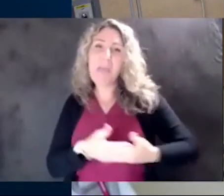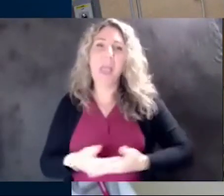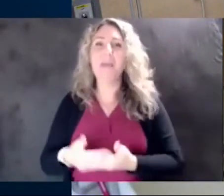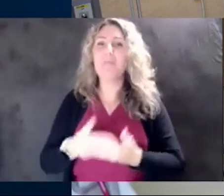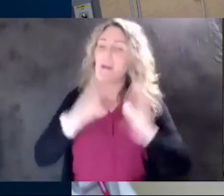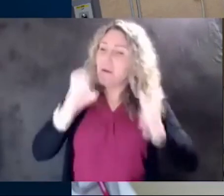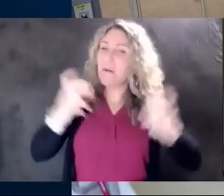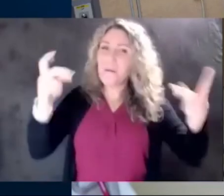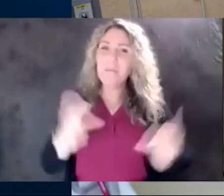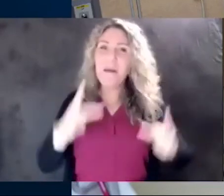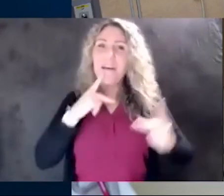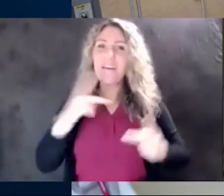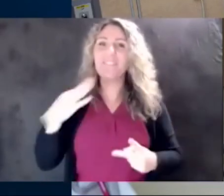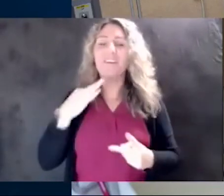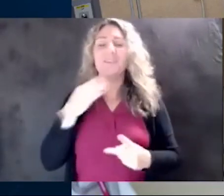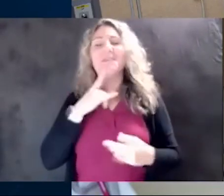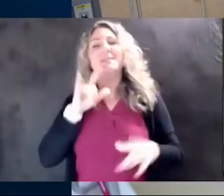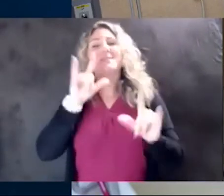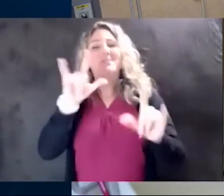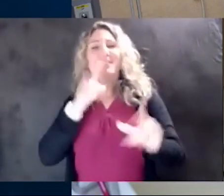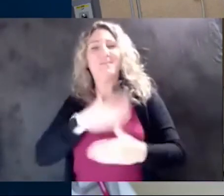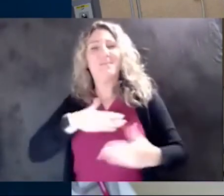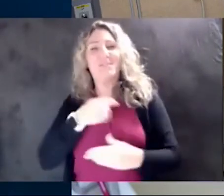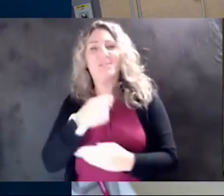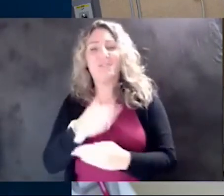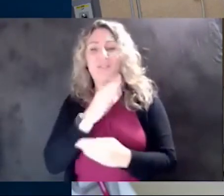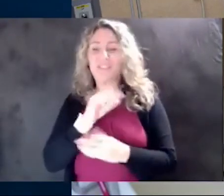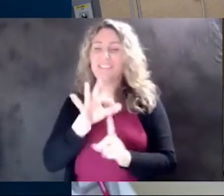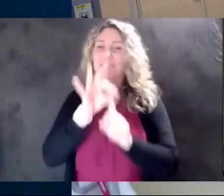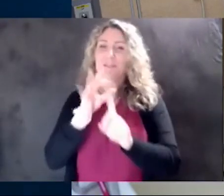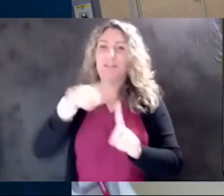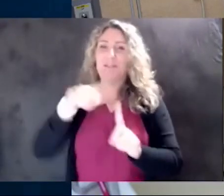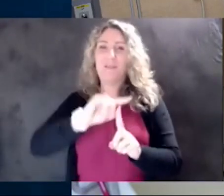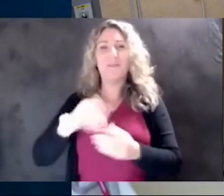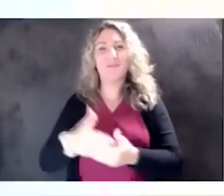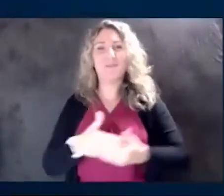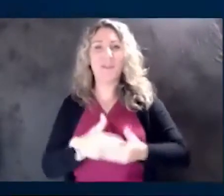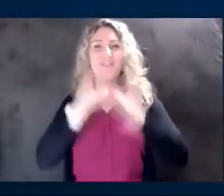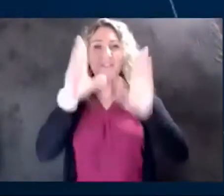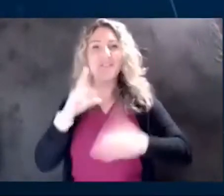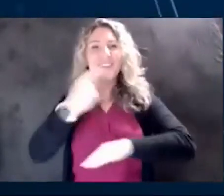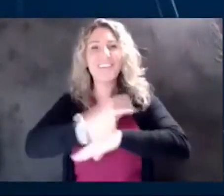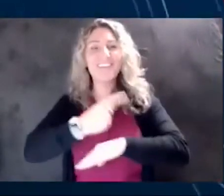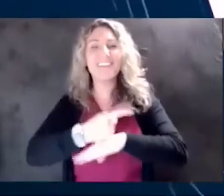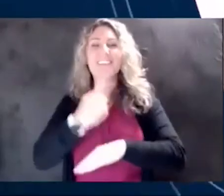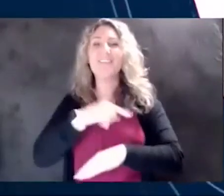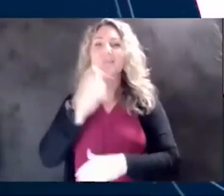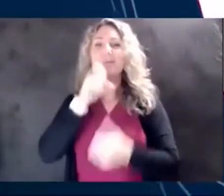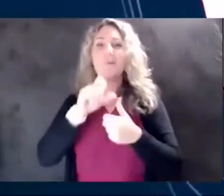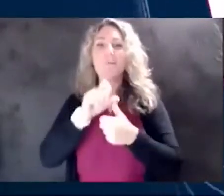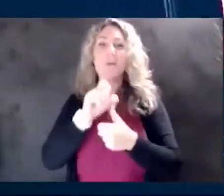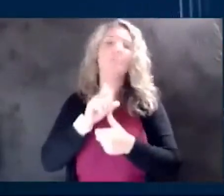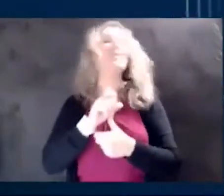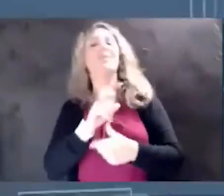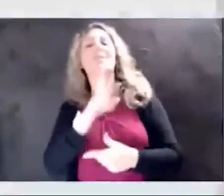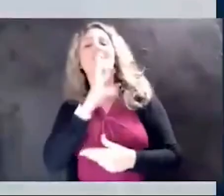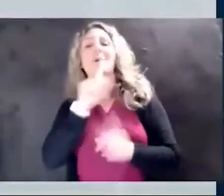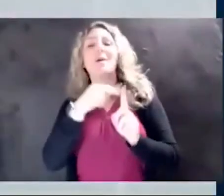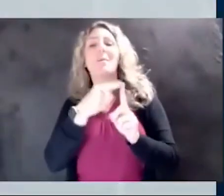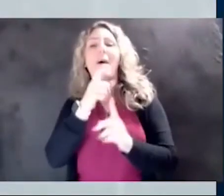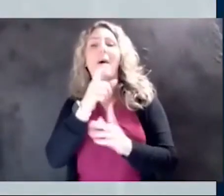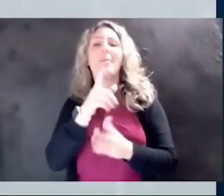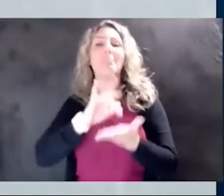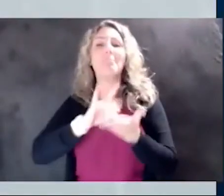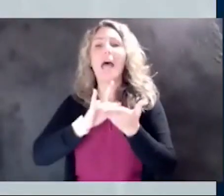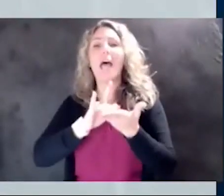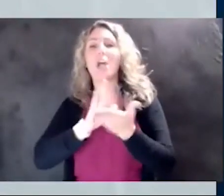We love you. We appreciate you, especially those rockers. Have a great day. And remember, we are going to be talking about medical interventions to lose weight and really